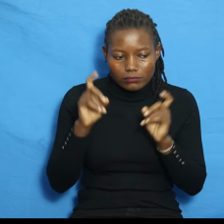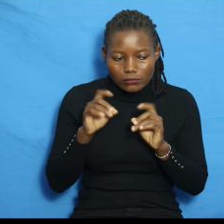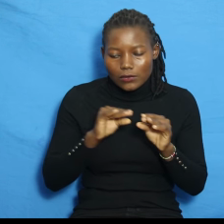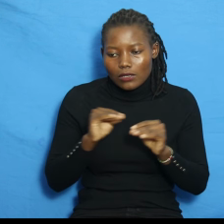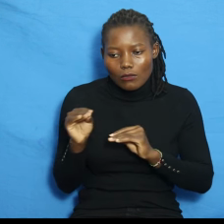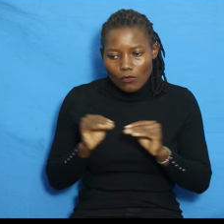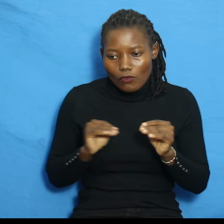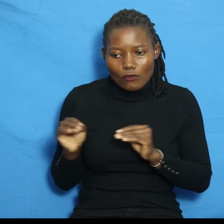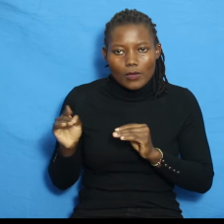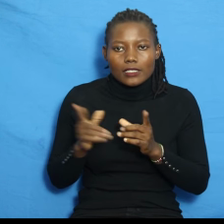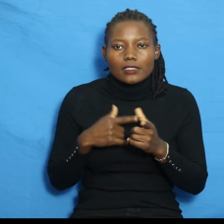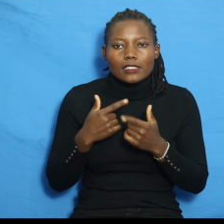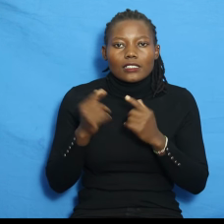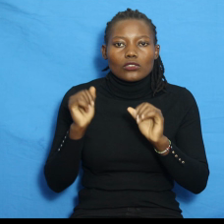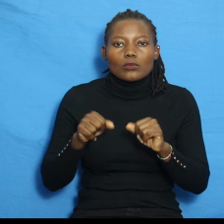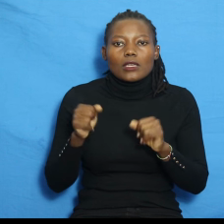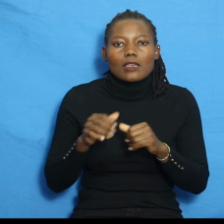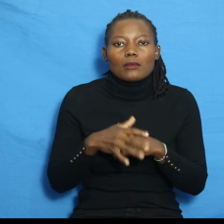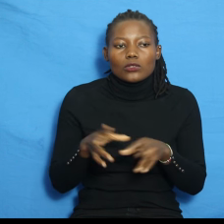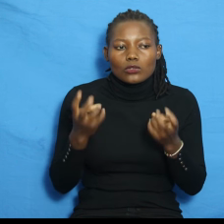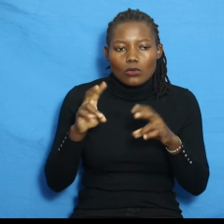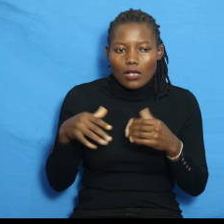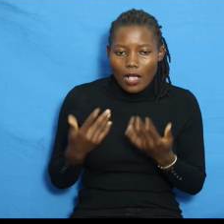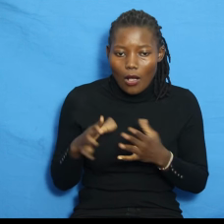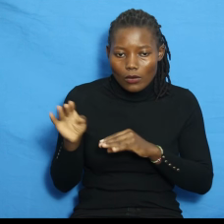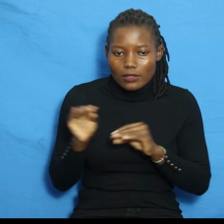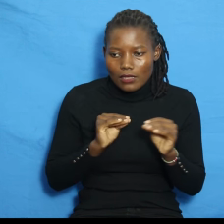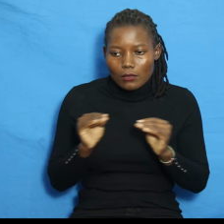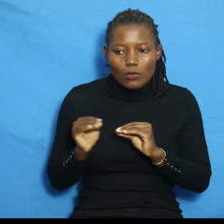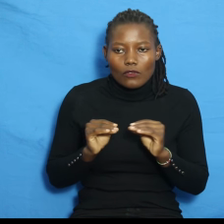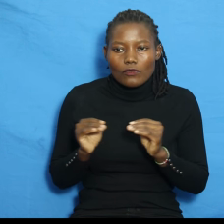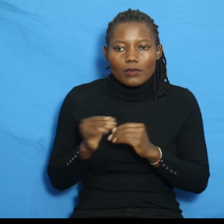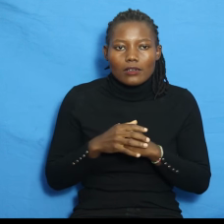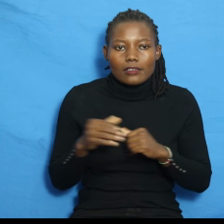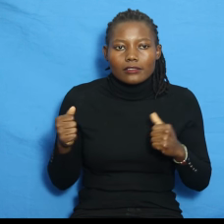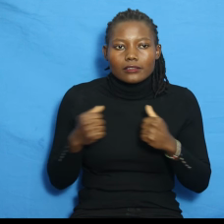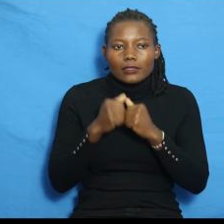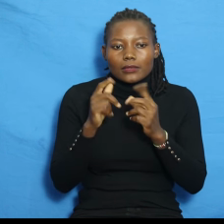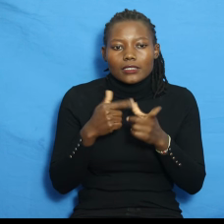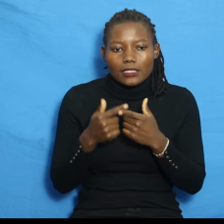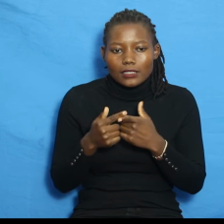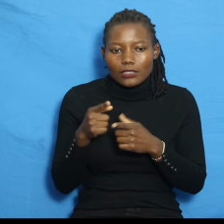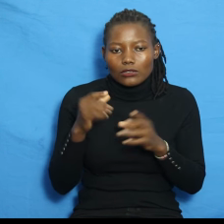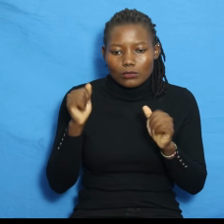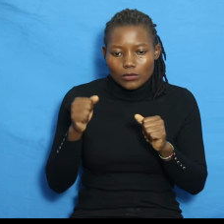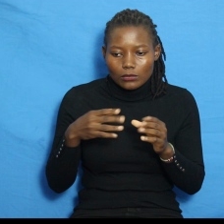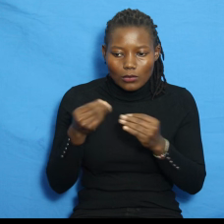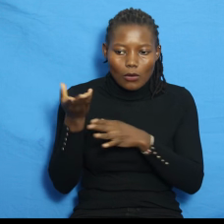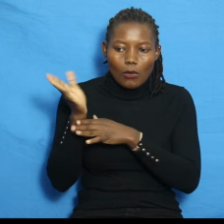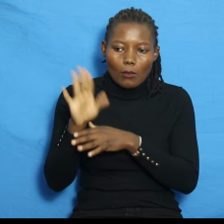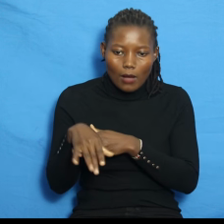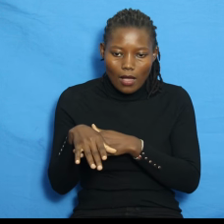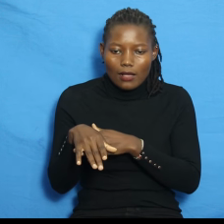movement and be able to look at how the movement is happening, and then you can go back to the drawing